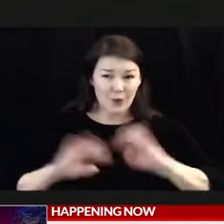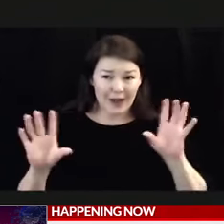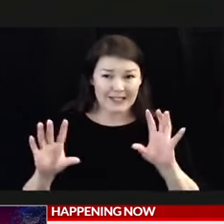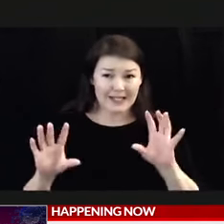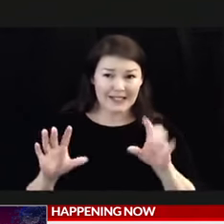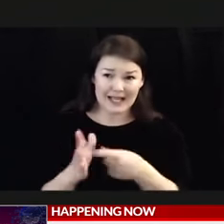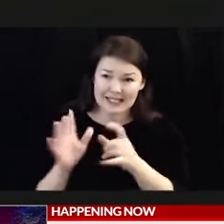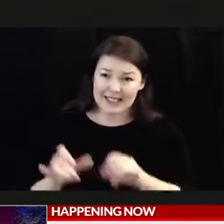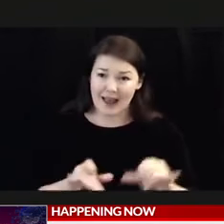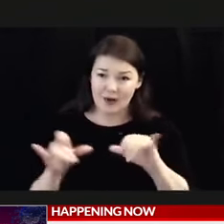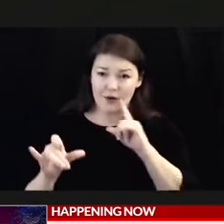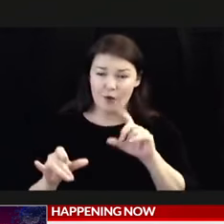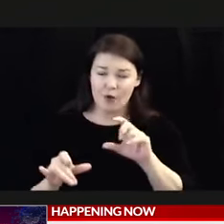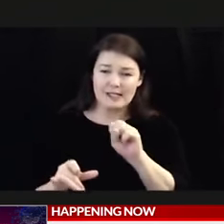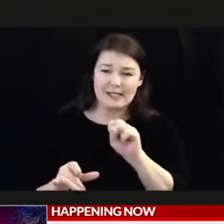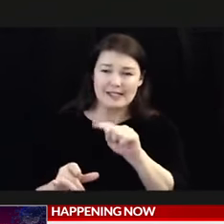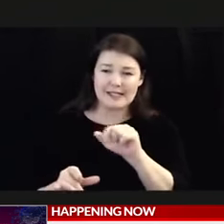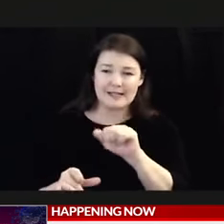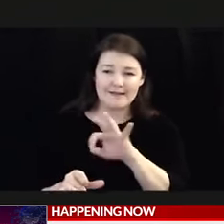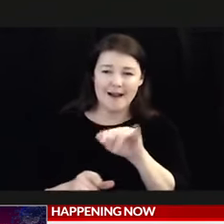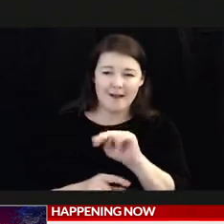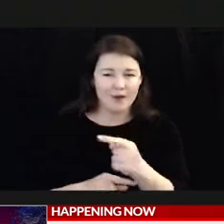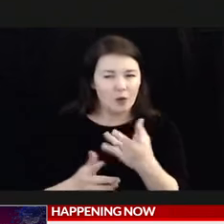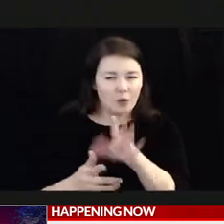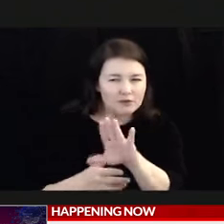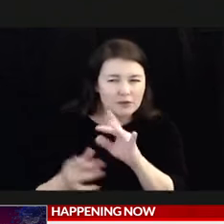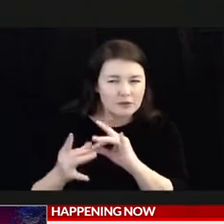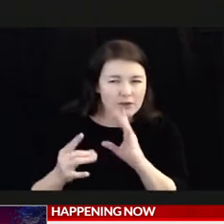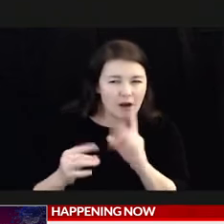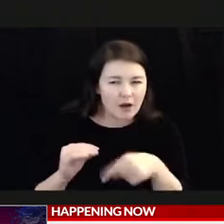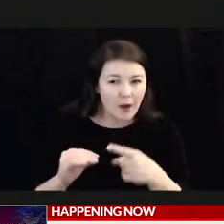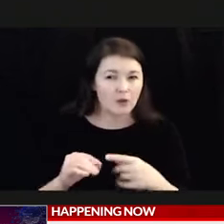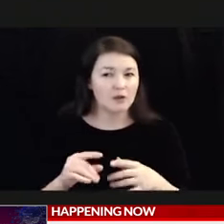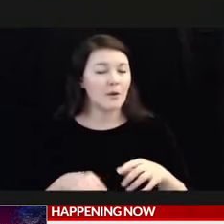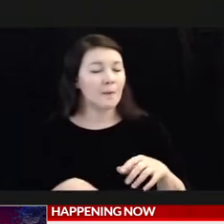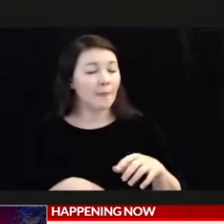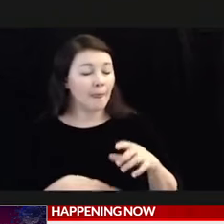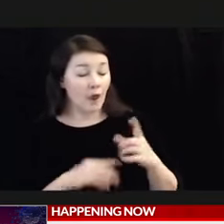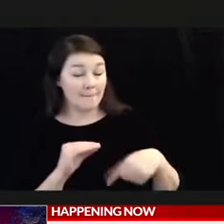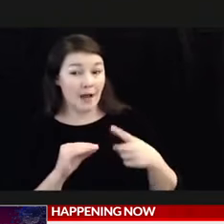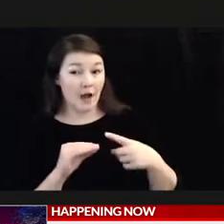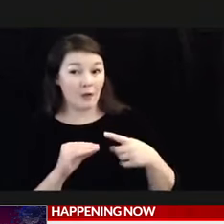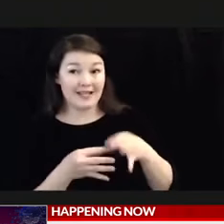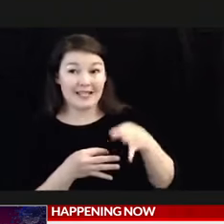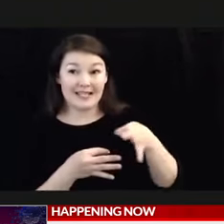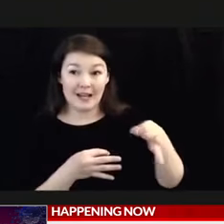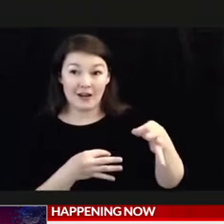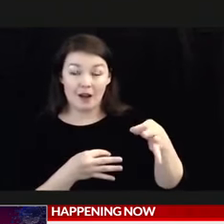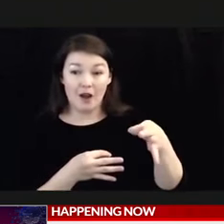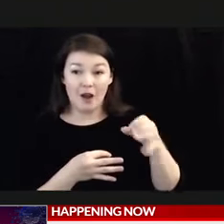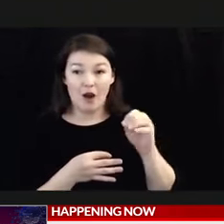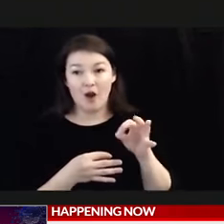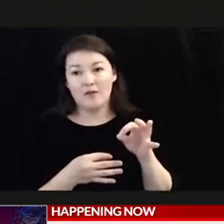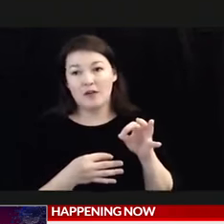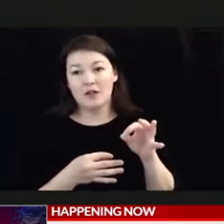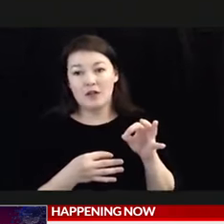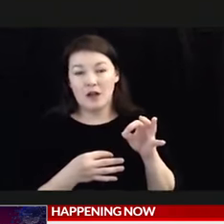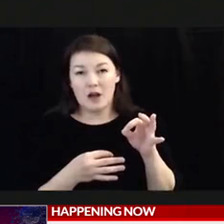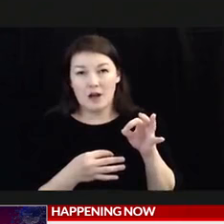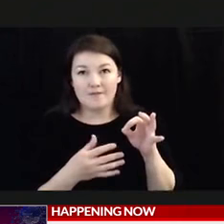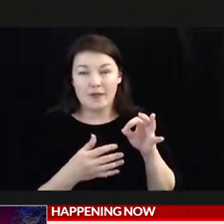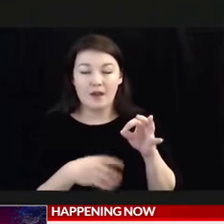you referring to? So that it was around the delaying of cosmetic surgeries went in, and